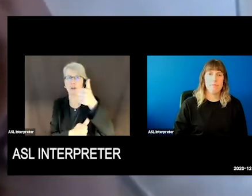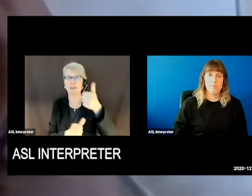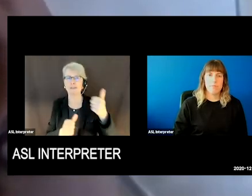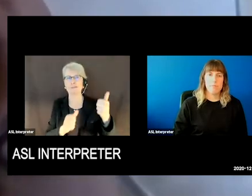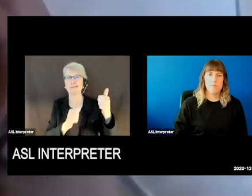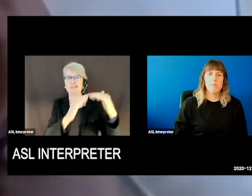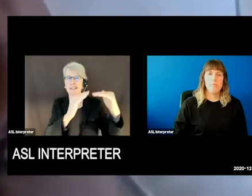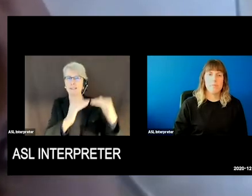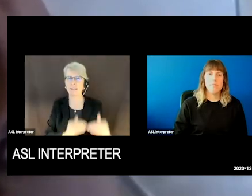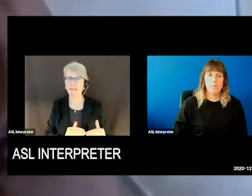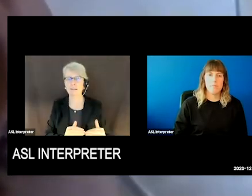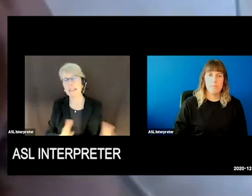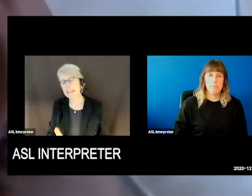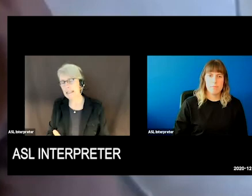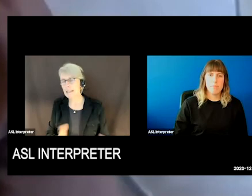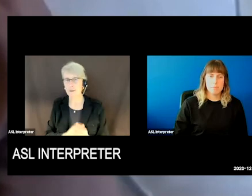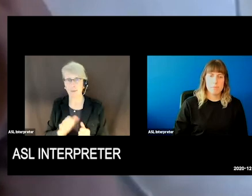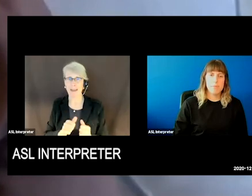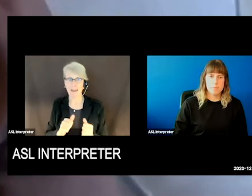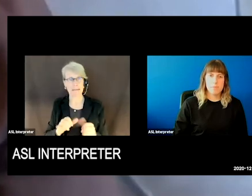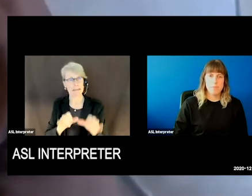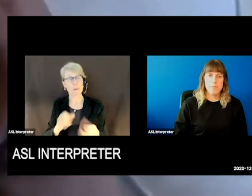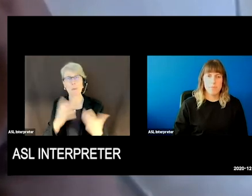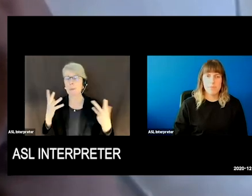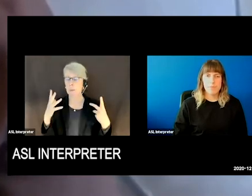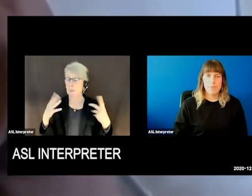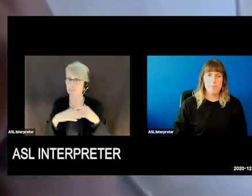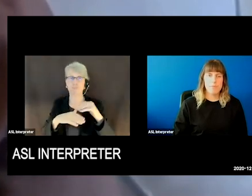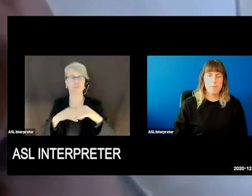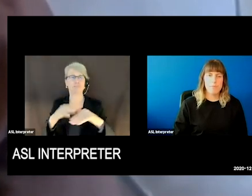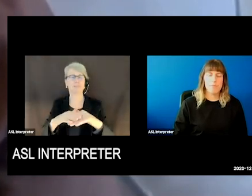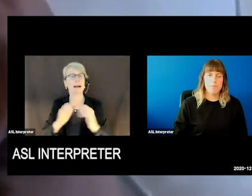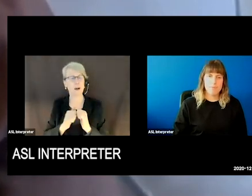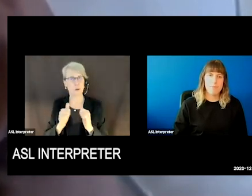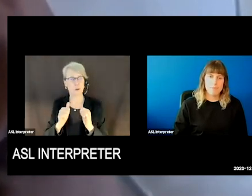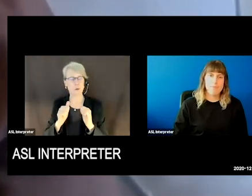How do we reconcile all of this,